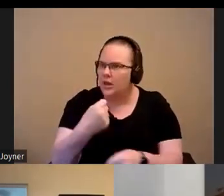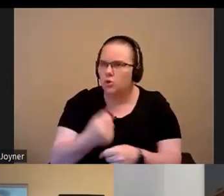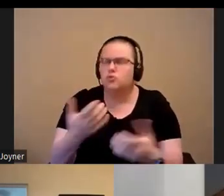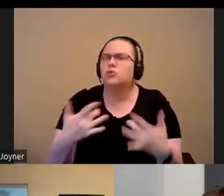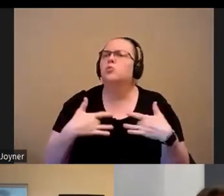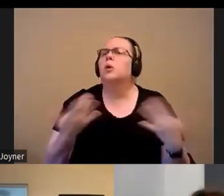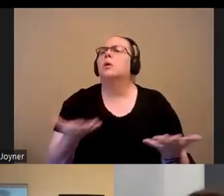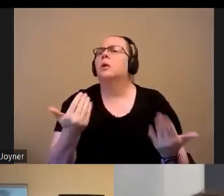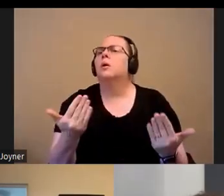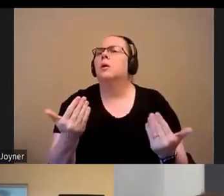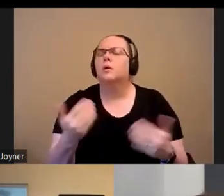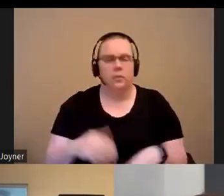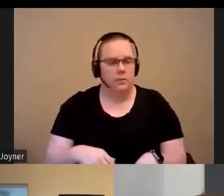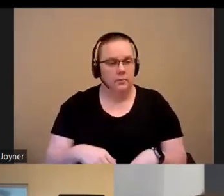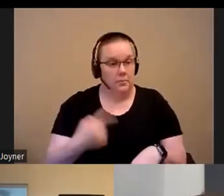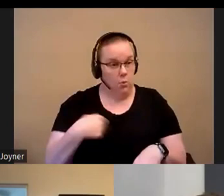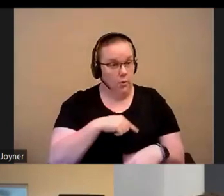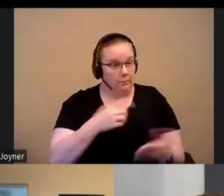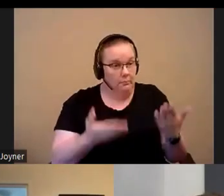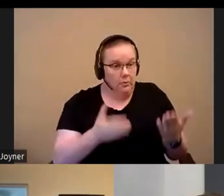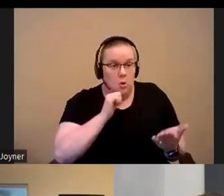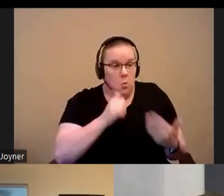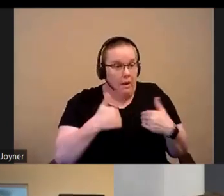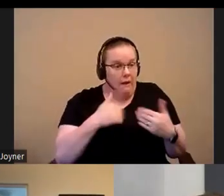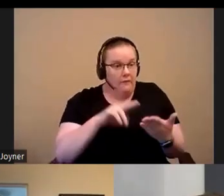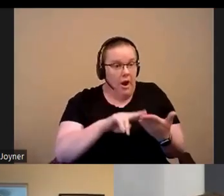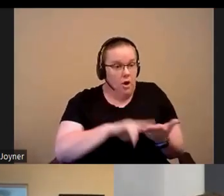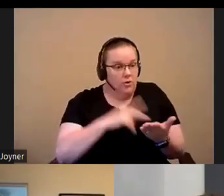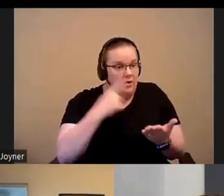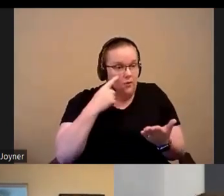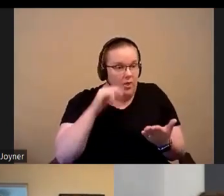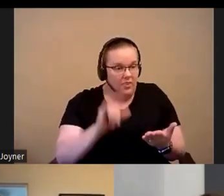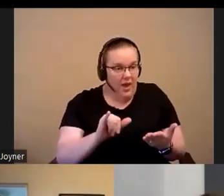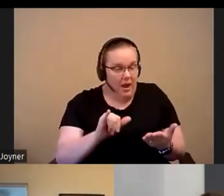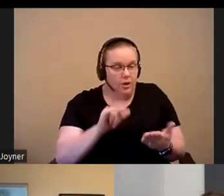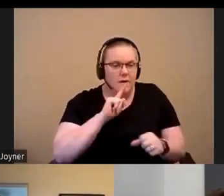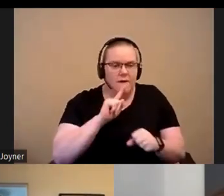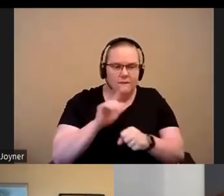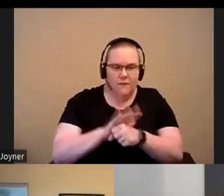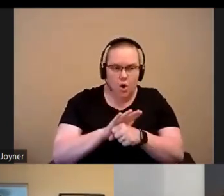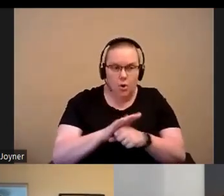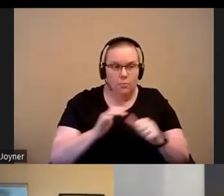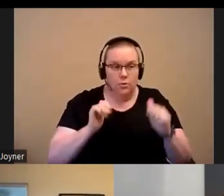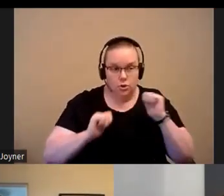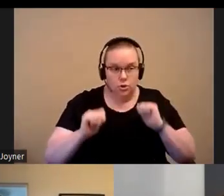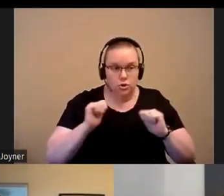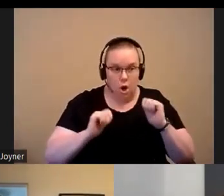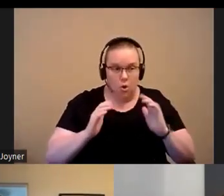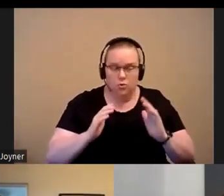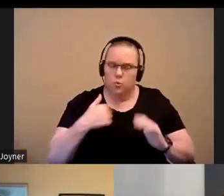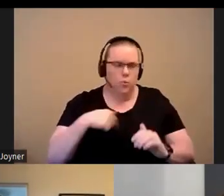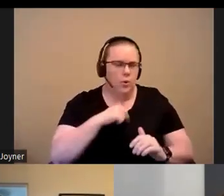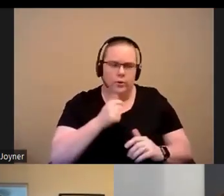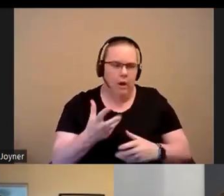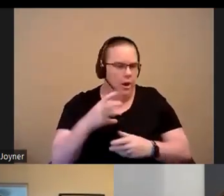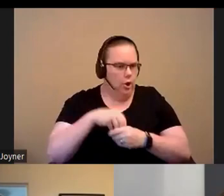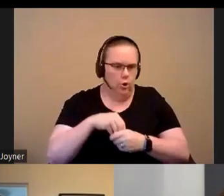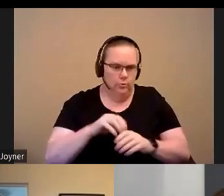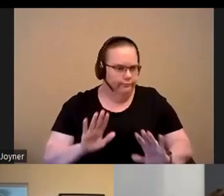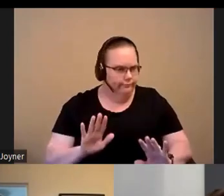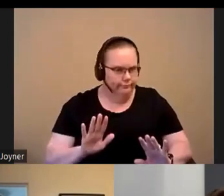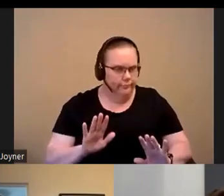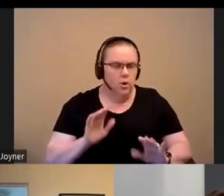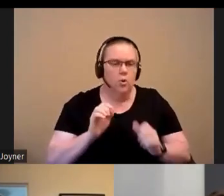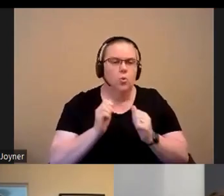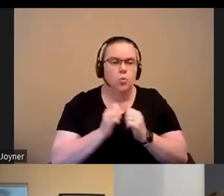So even if we have contracts for those confirmed shows, we would not include them. With that, if